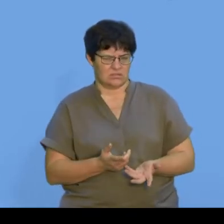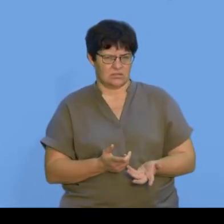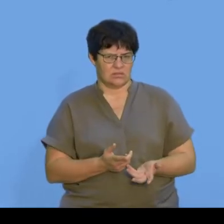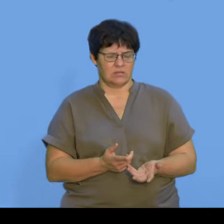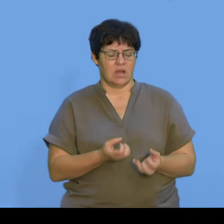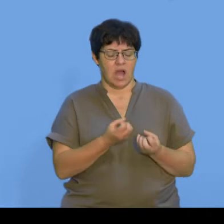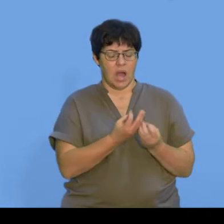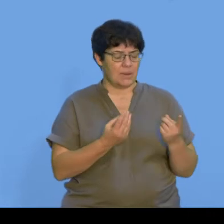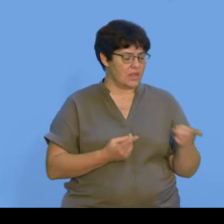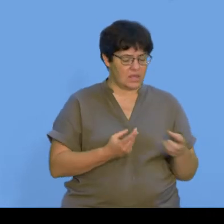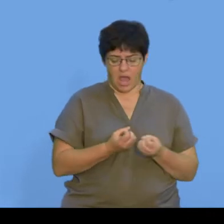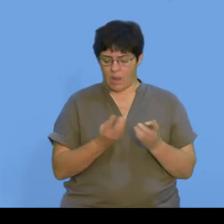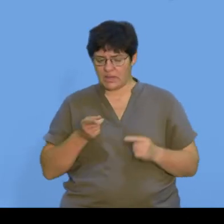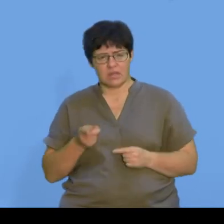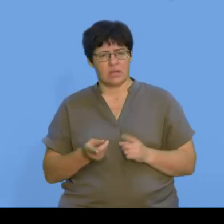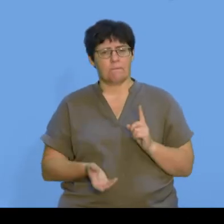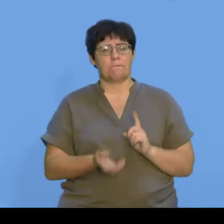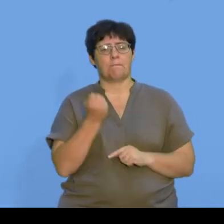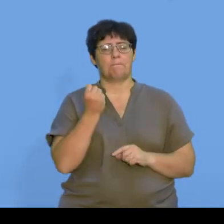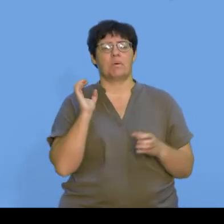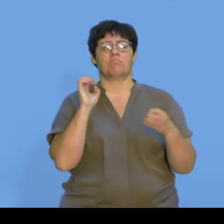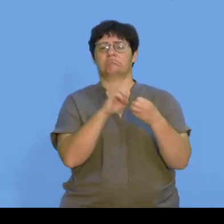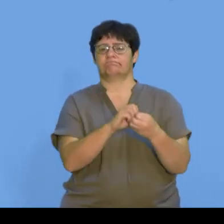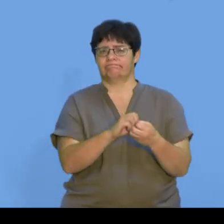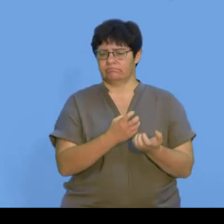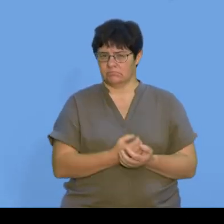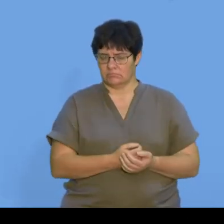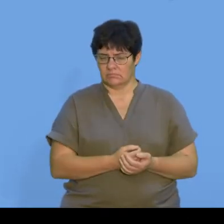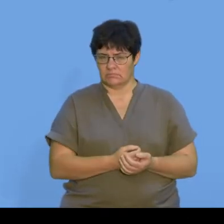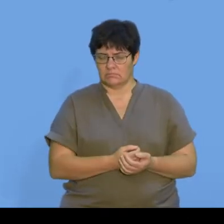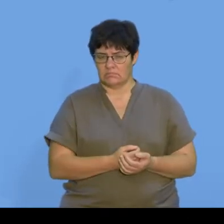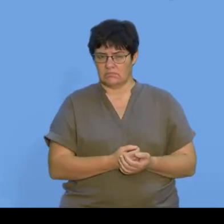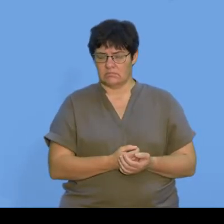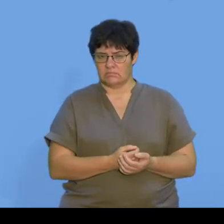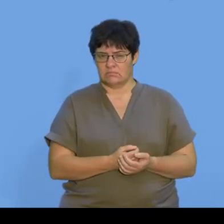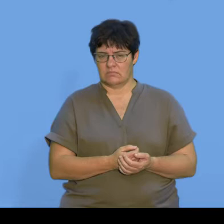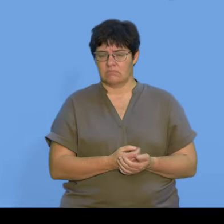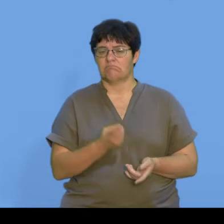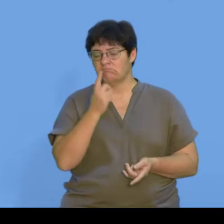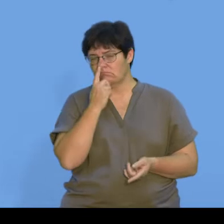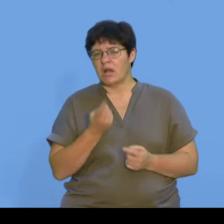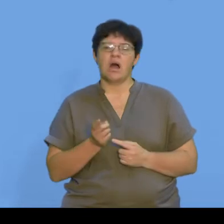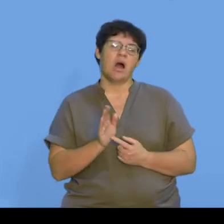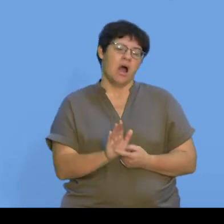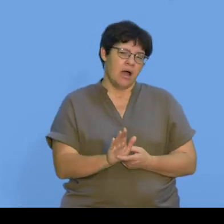quantity of each element is found in a compound? So we can think of expressing